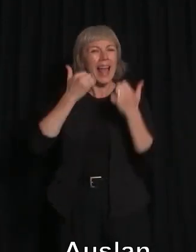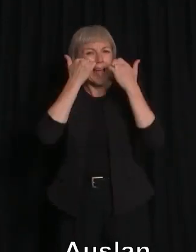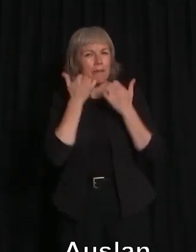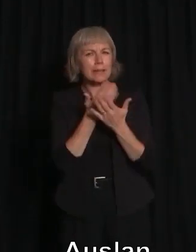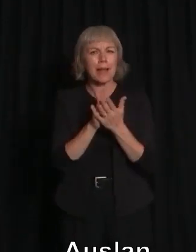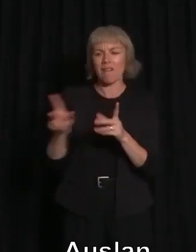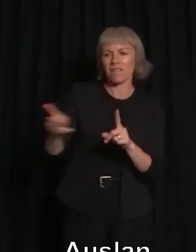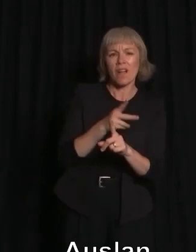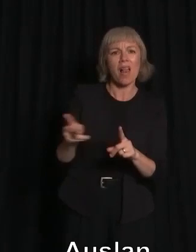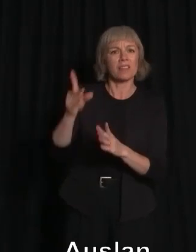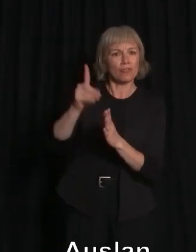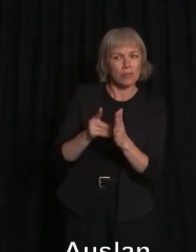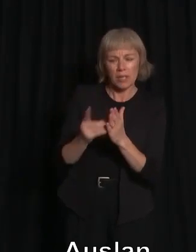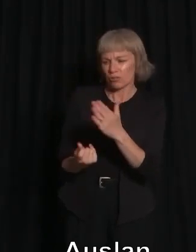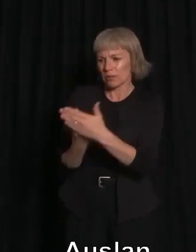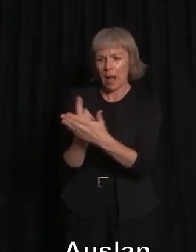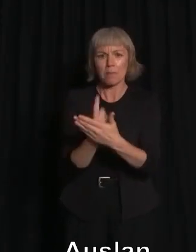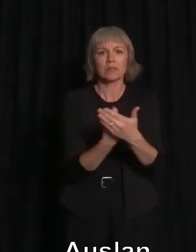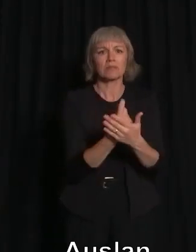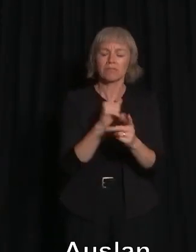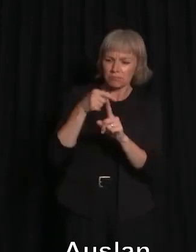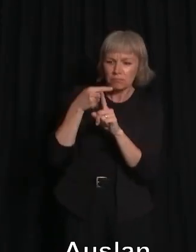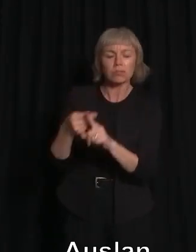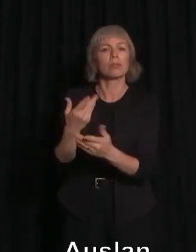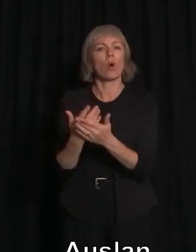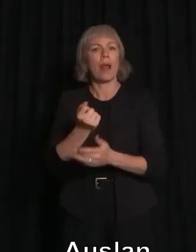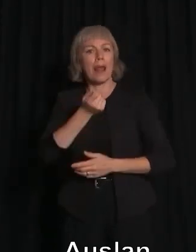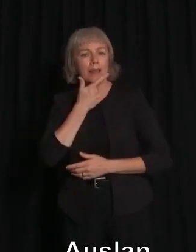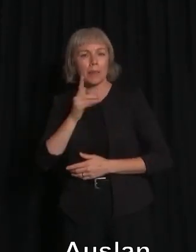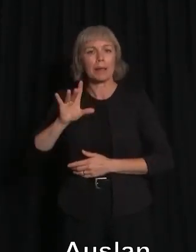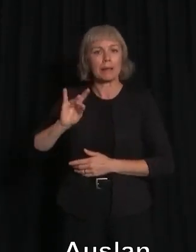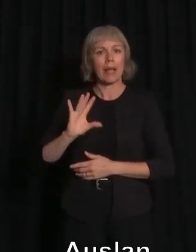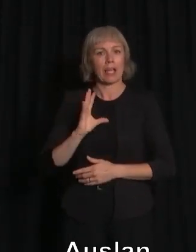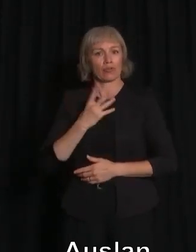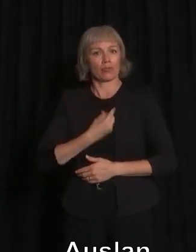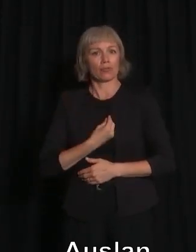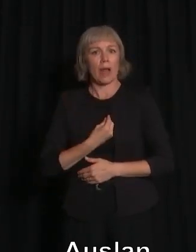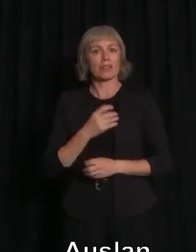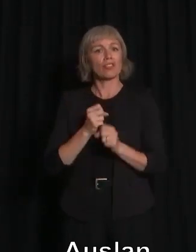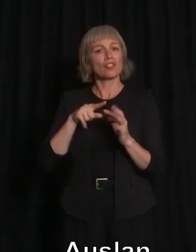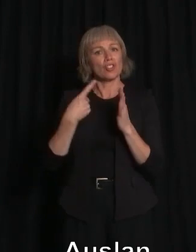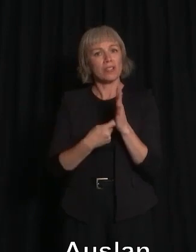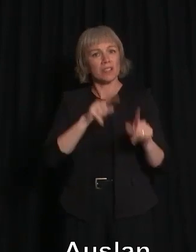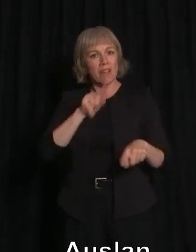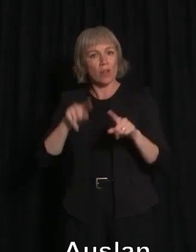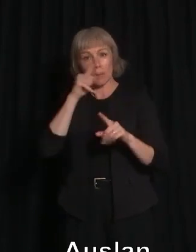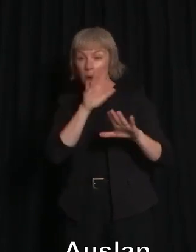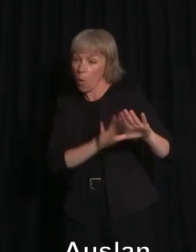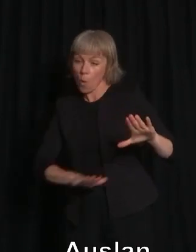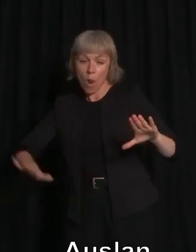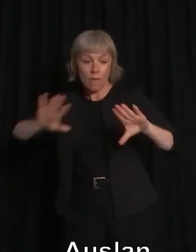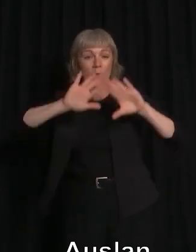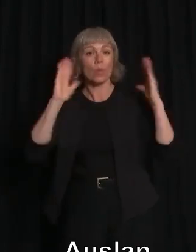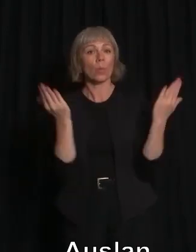discrimination are perpetrated on lesbian, gay, bisexual, trans, and gender-diverse persons around the world on the